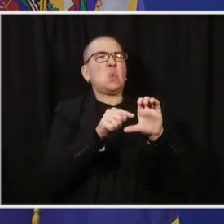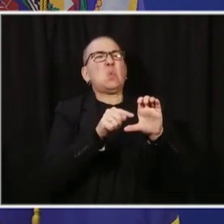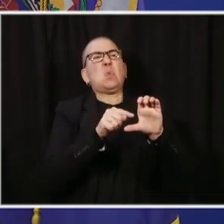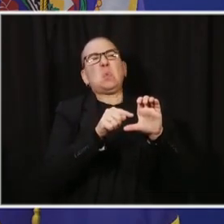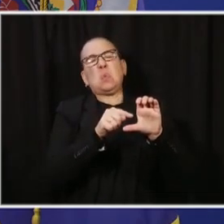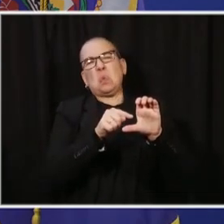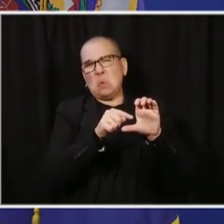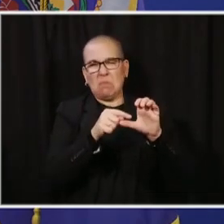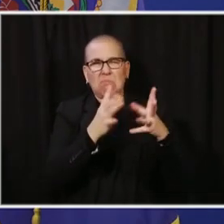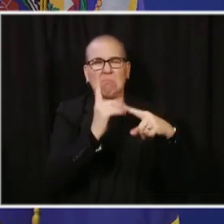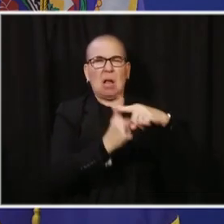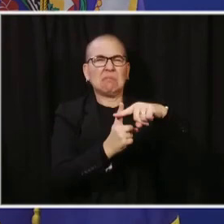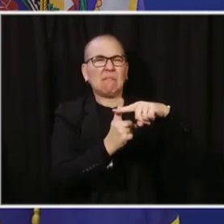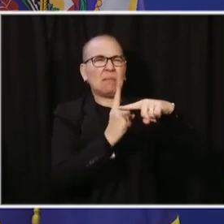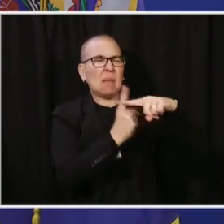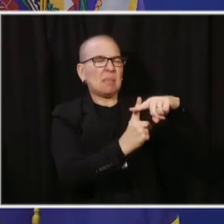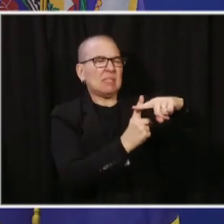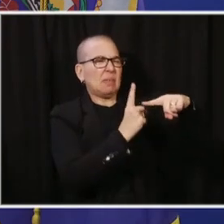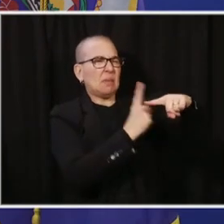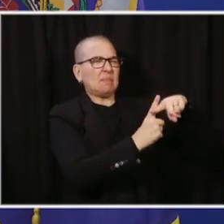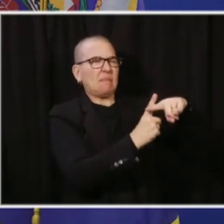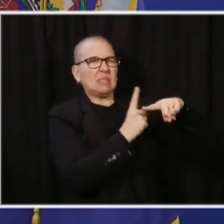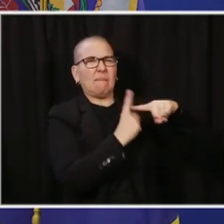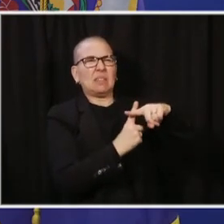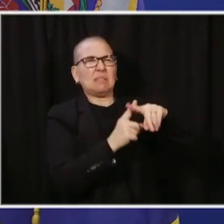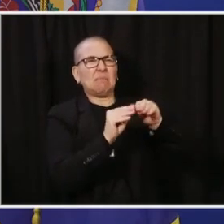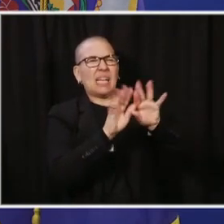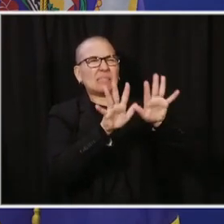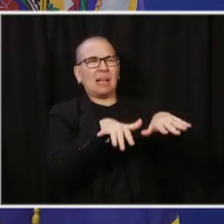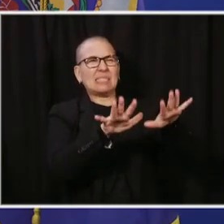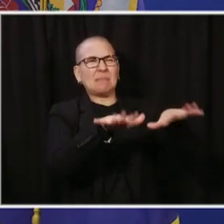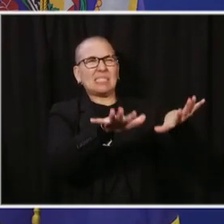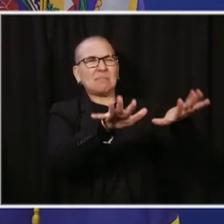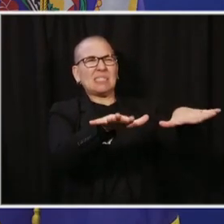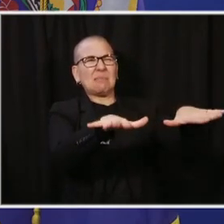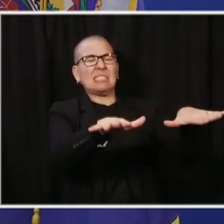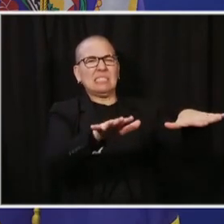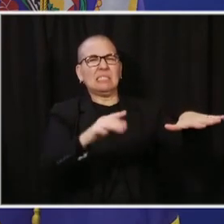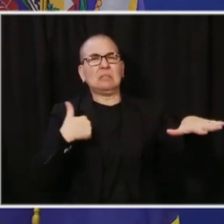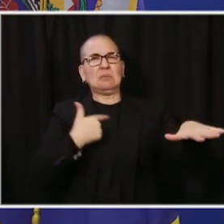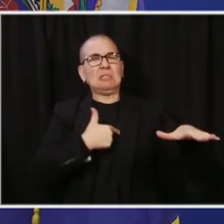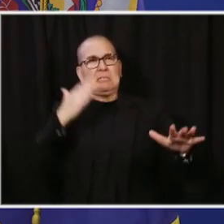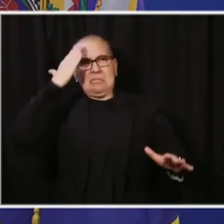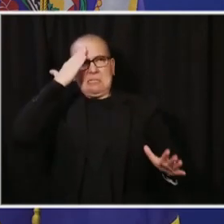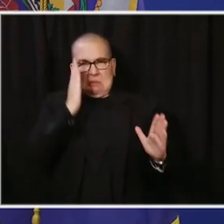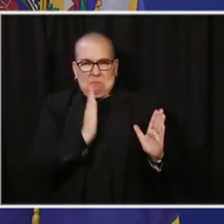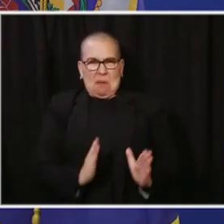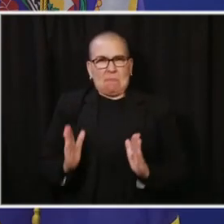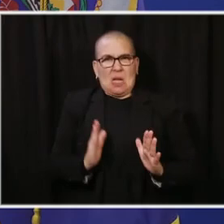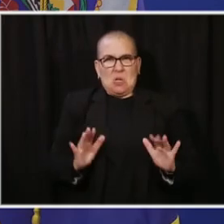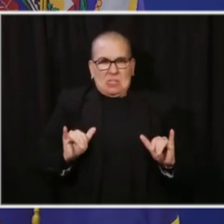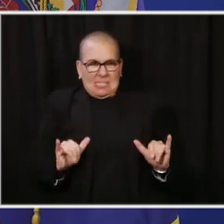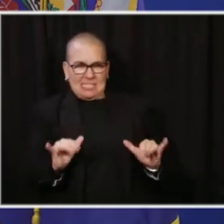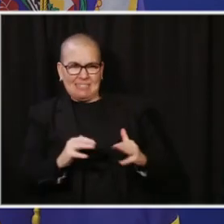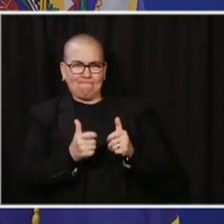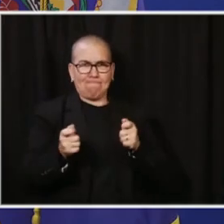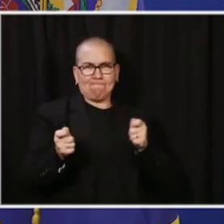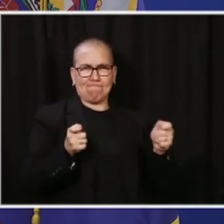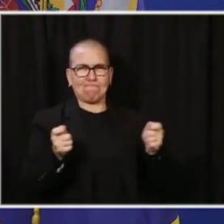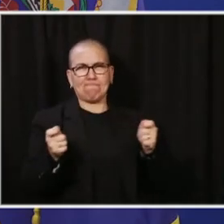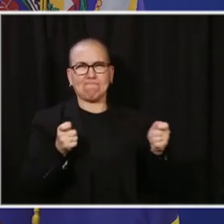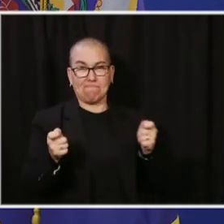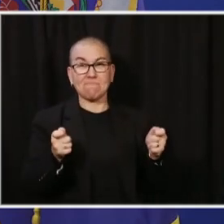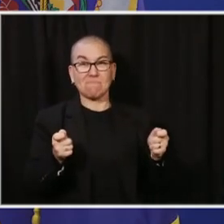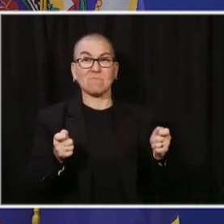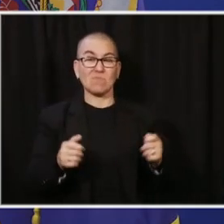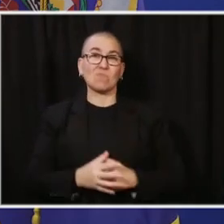we're better prepared today because of Governor Walz's plan and the support of our long-term care community. We know that families and